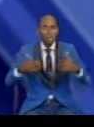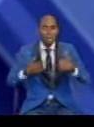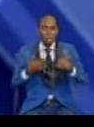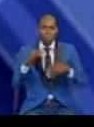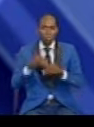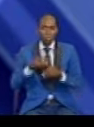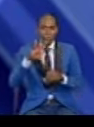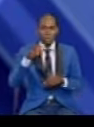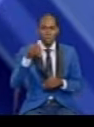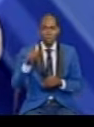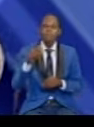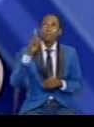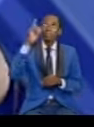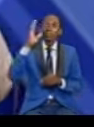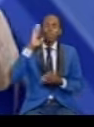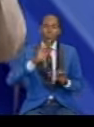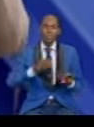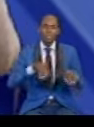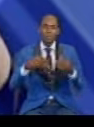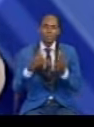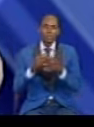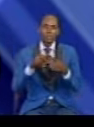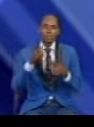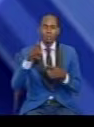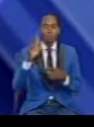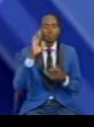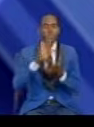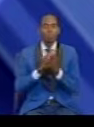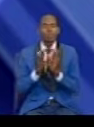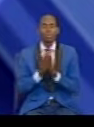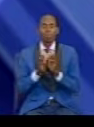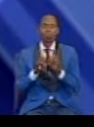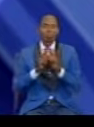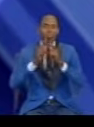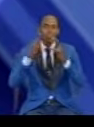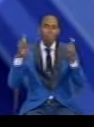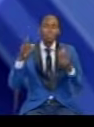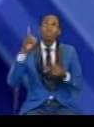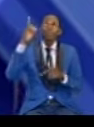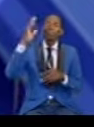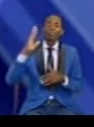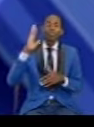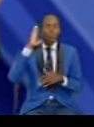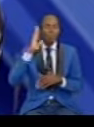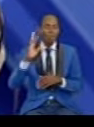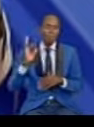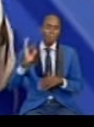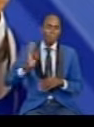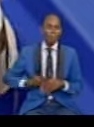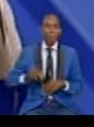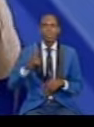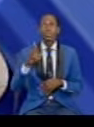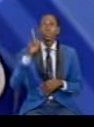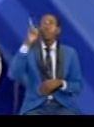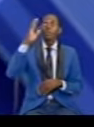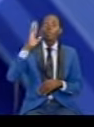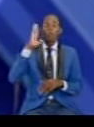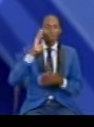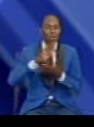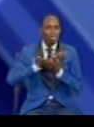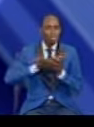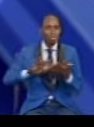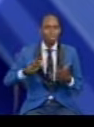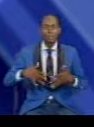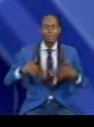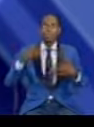you. You'll be great. You'll be wonderful. You will be profited. God will profit you. God will purge your life. God will